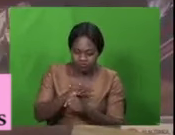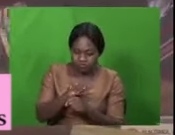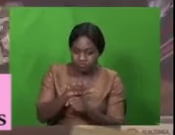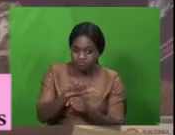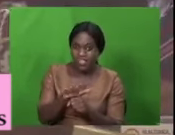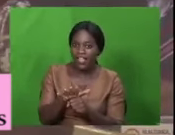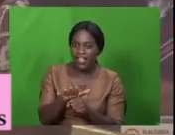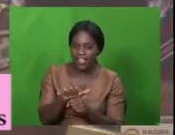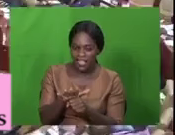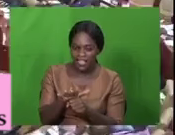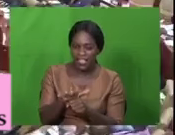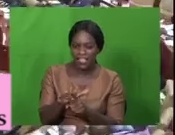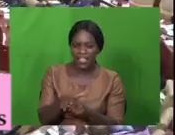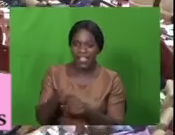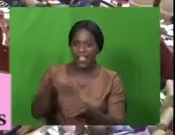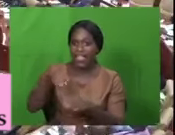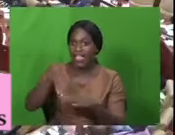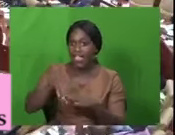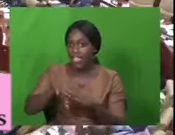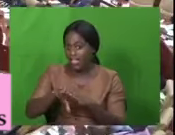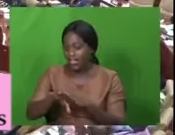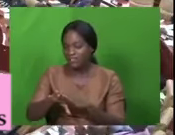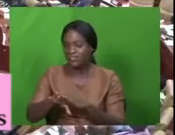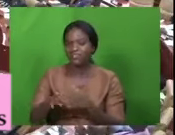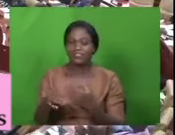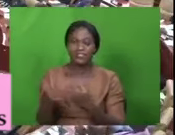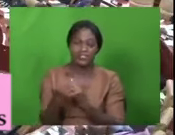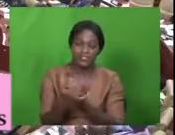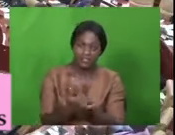our country and in the rest of the world with a